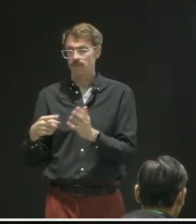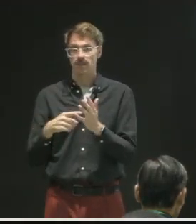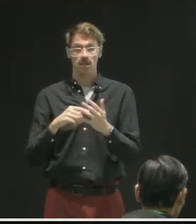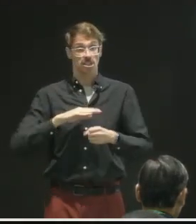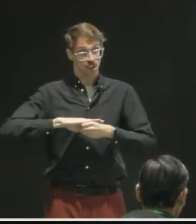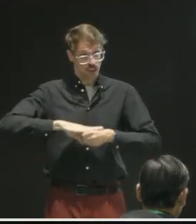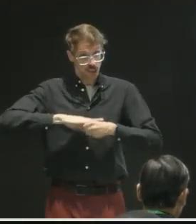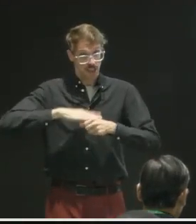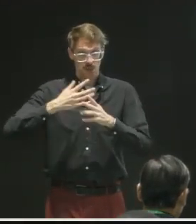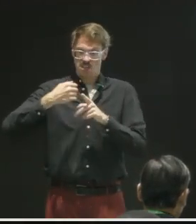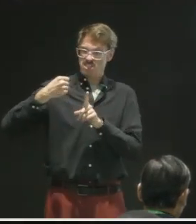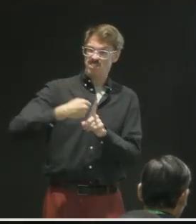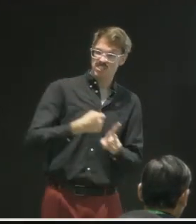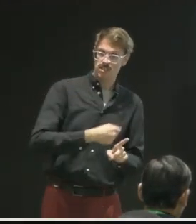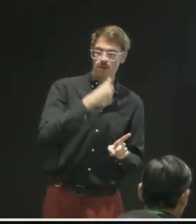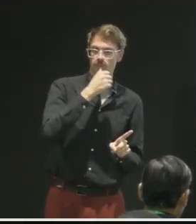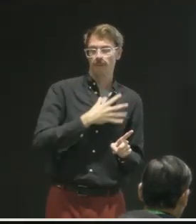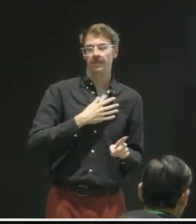and because of that,